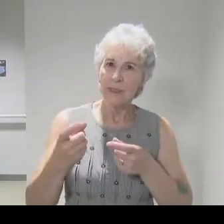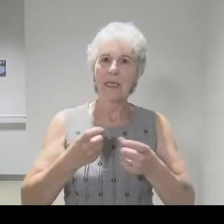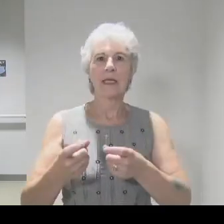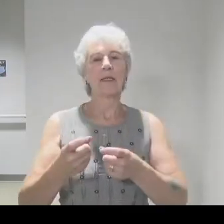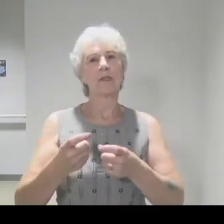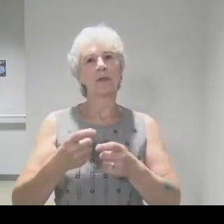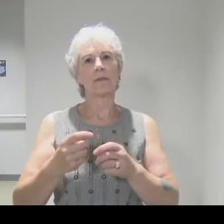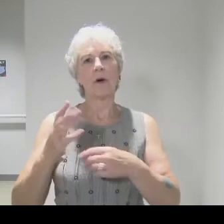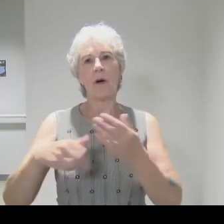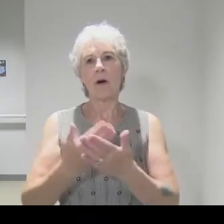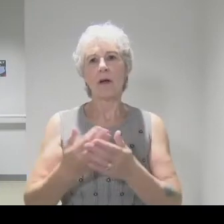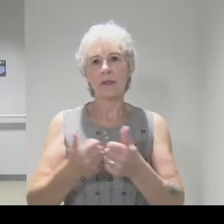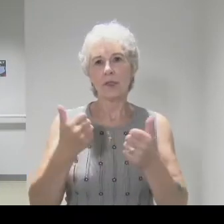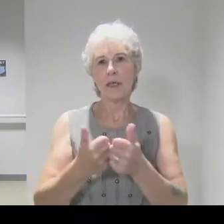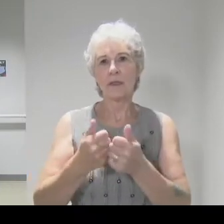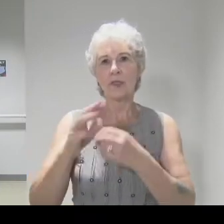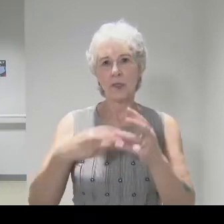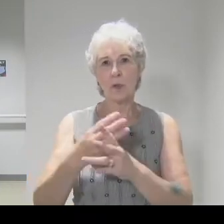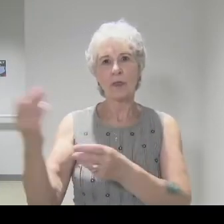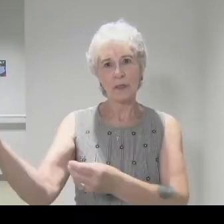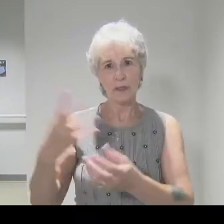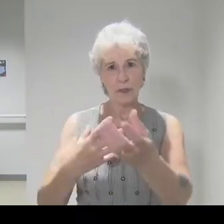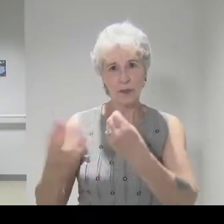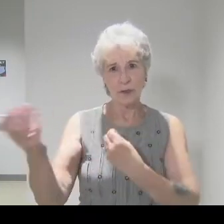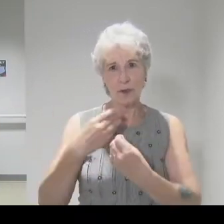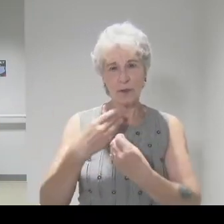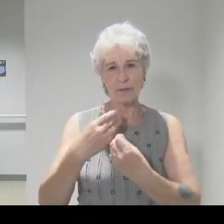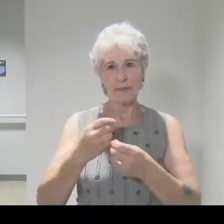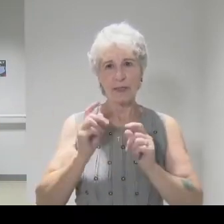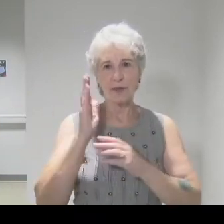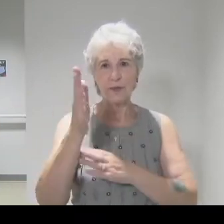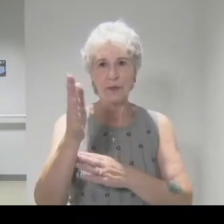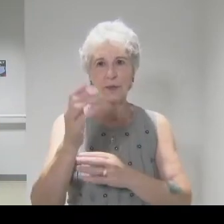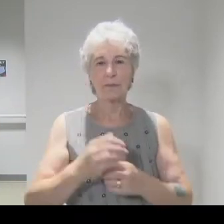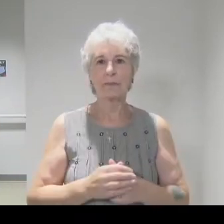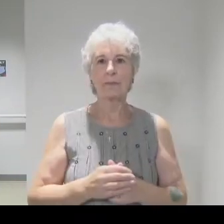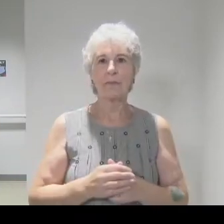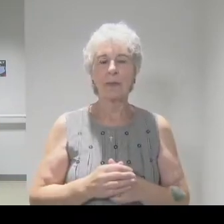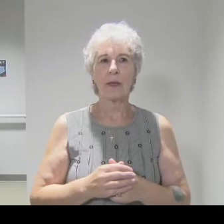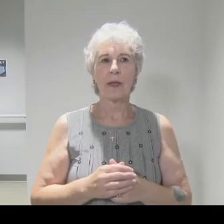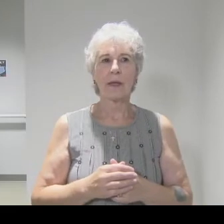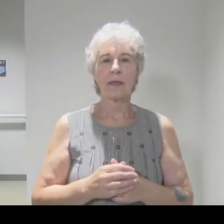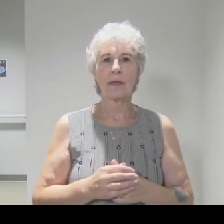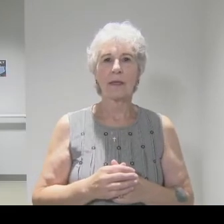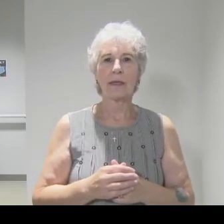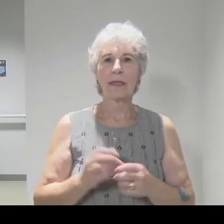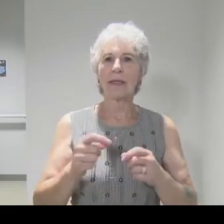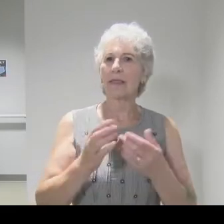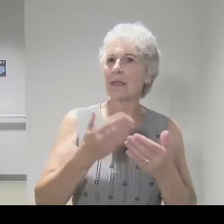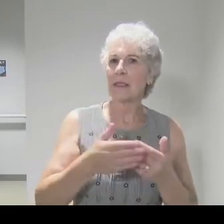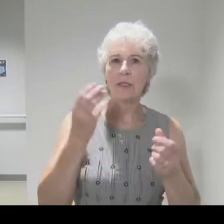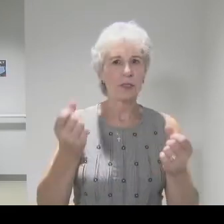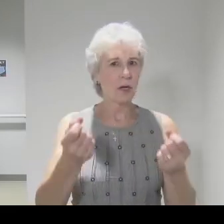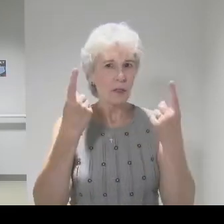so logical that it thrills the most intellectual, and yet it brings the dullest minds to tears because it's so easy to